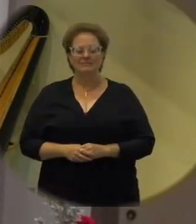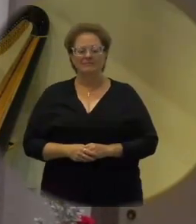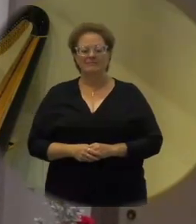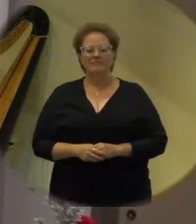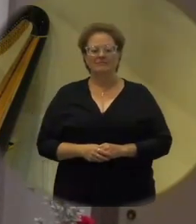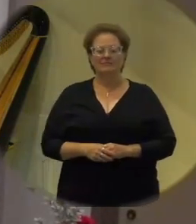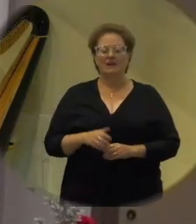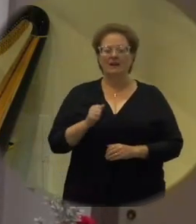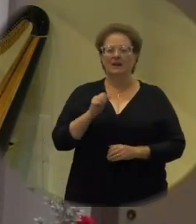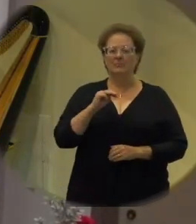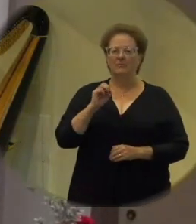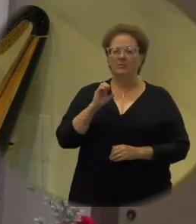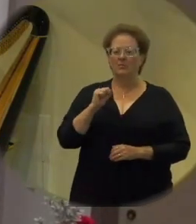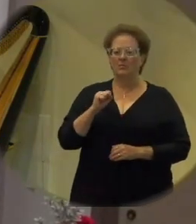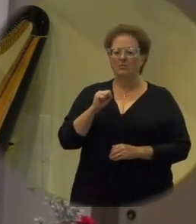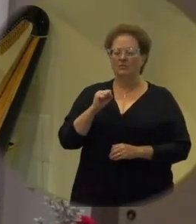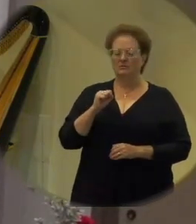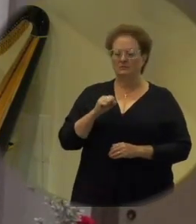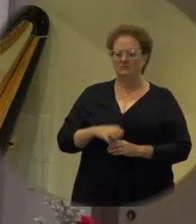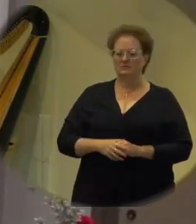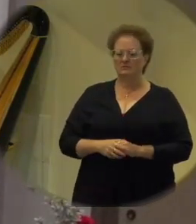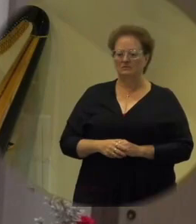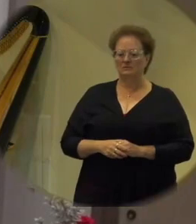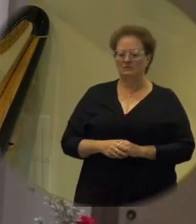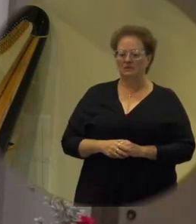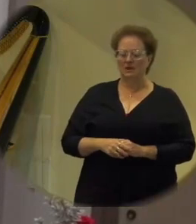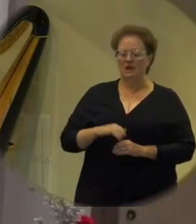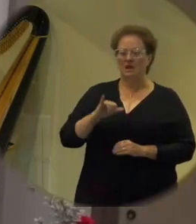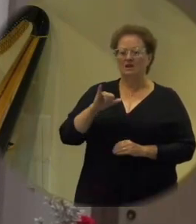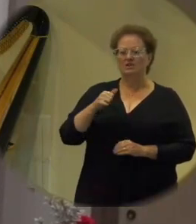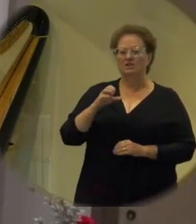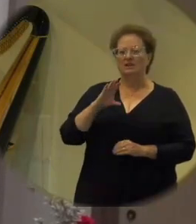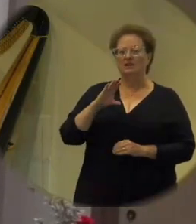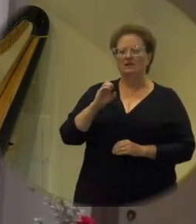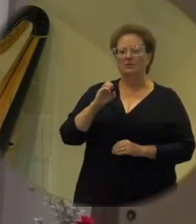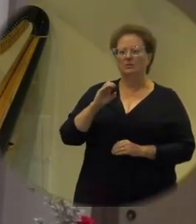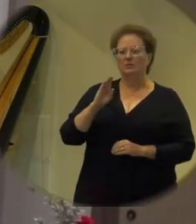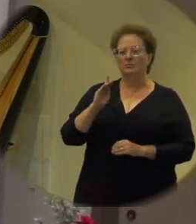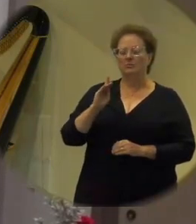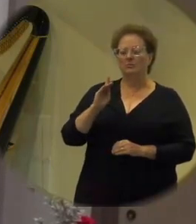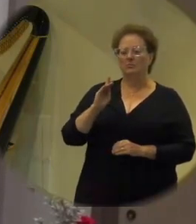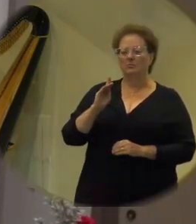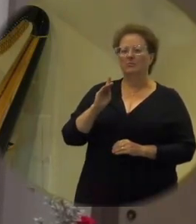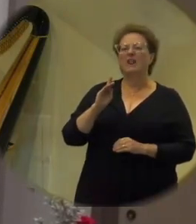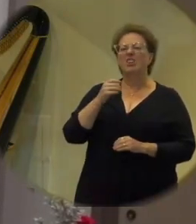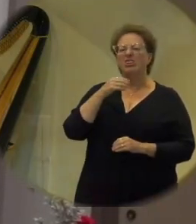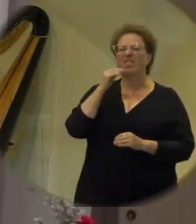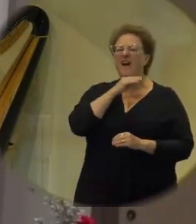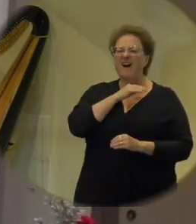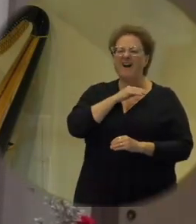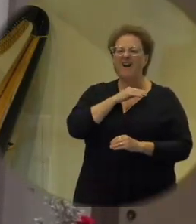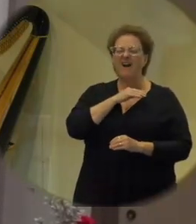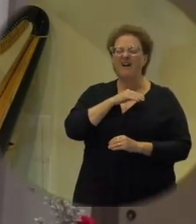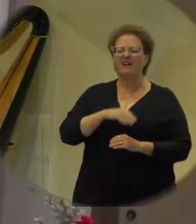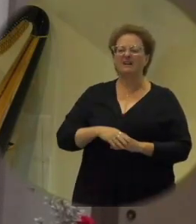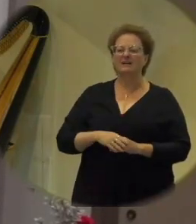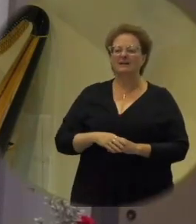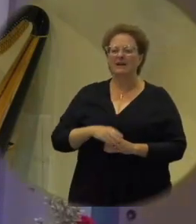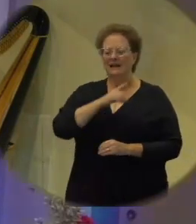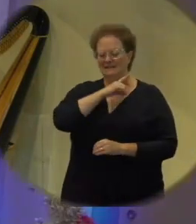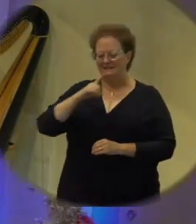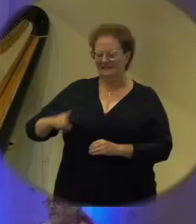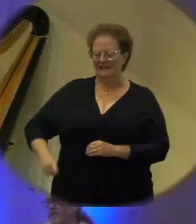Amos's only training was in school of fig tree pruning. Jacob, the great Jacob, was a liar. David had an